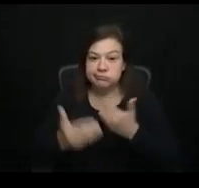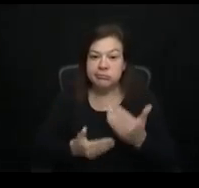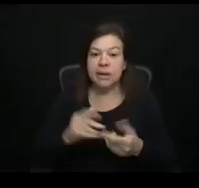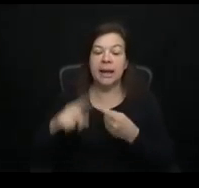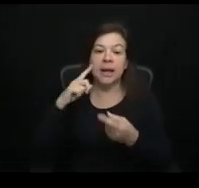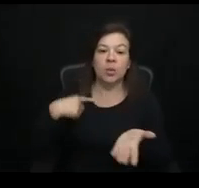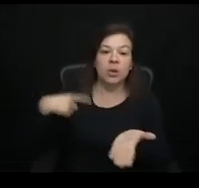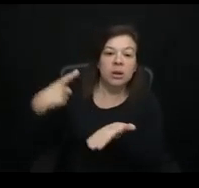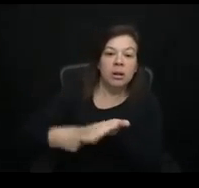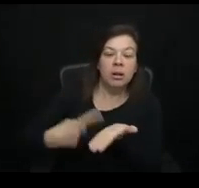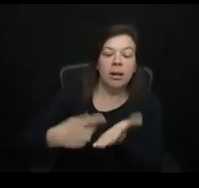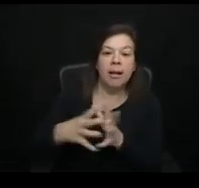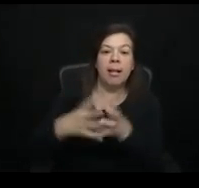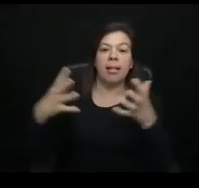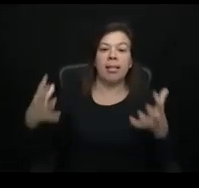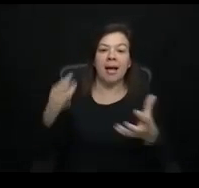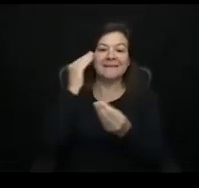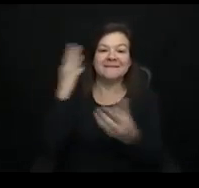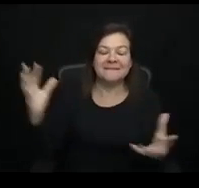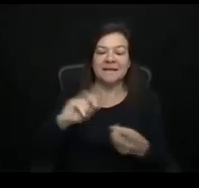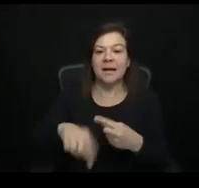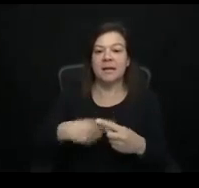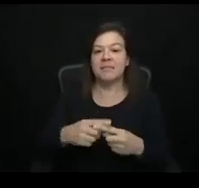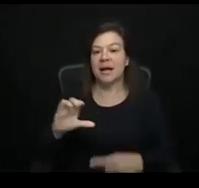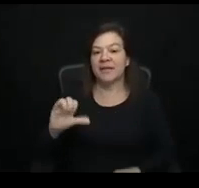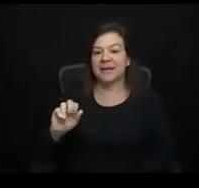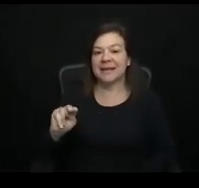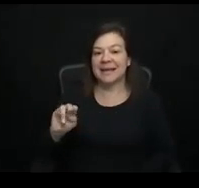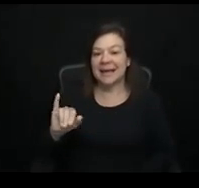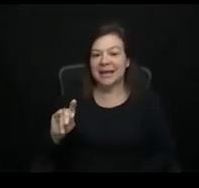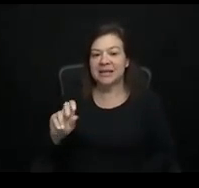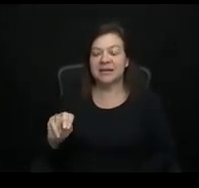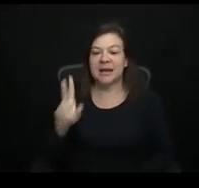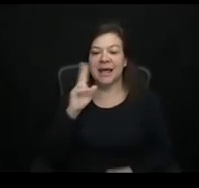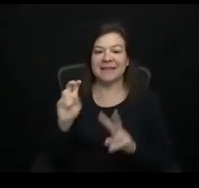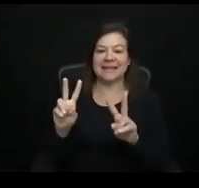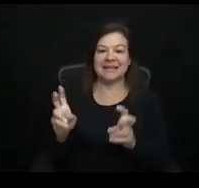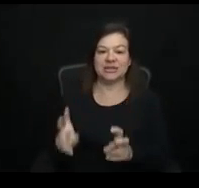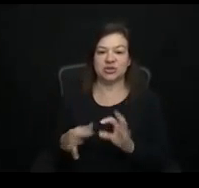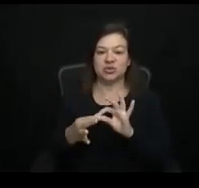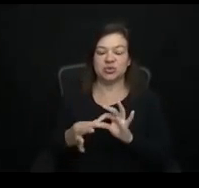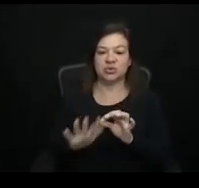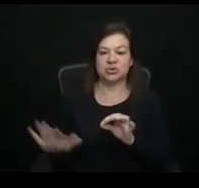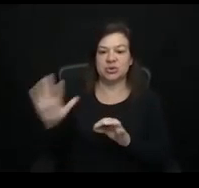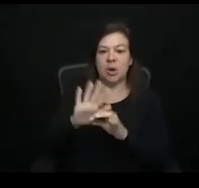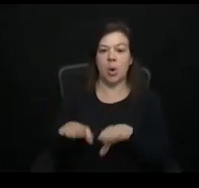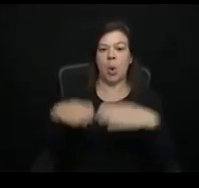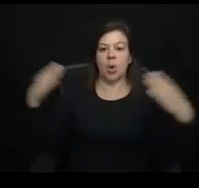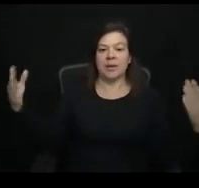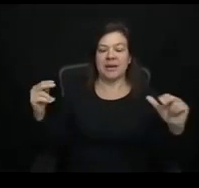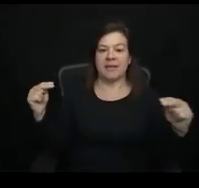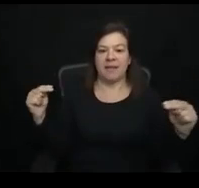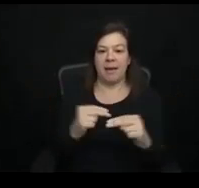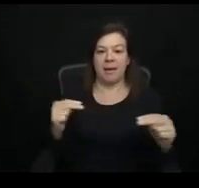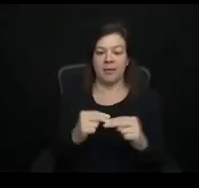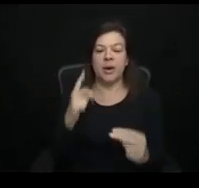a lot of information about the canyon and the issues surrounding opening the highway, we're gonna talk about